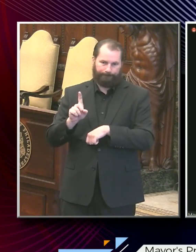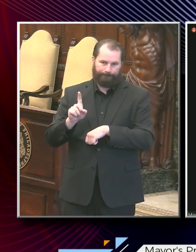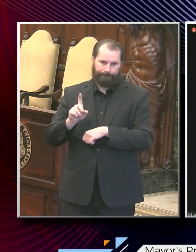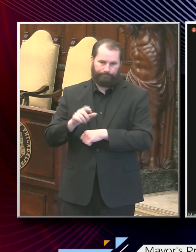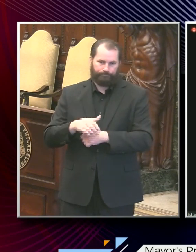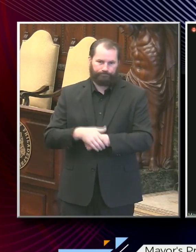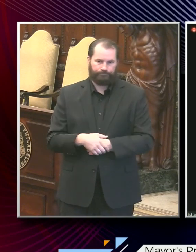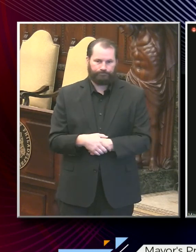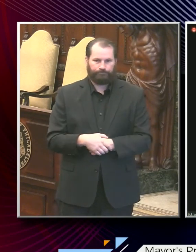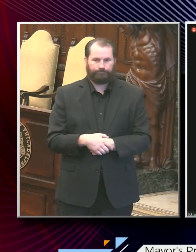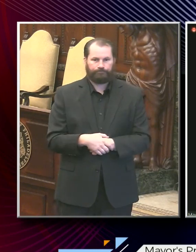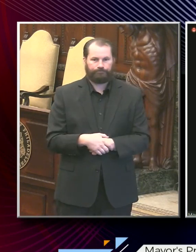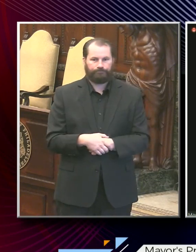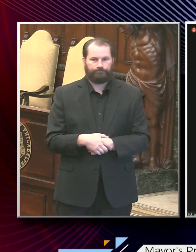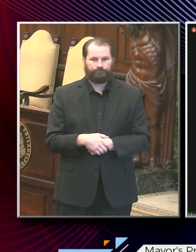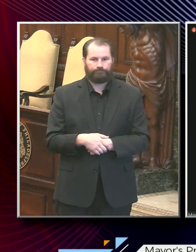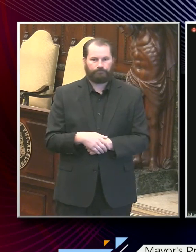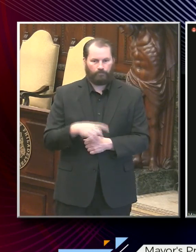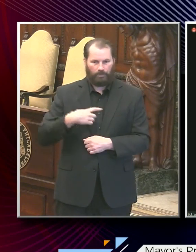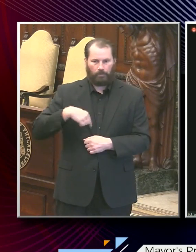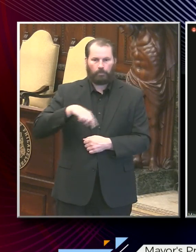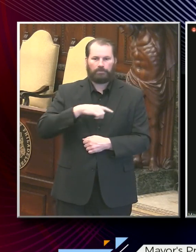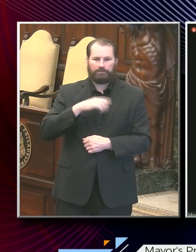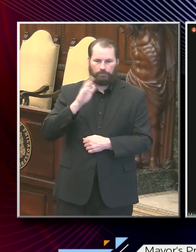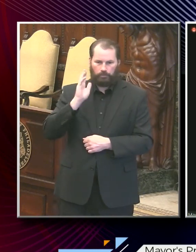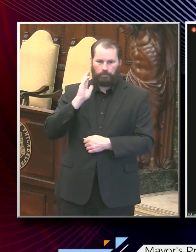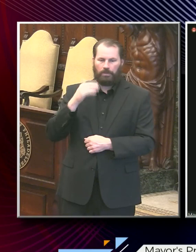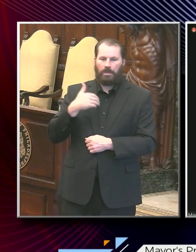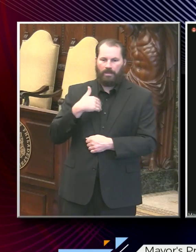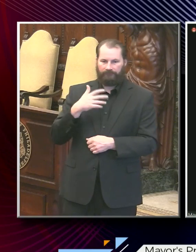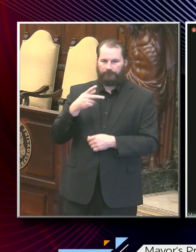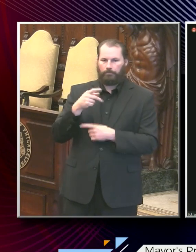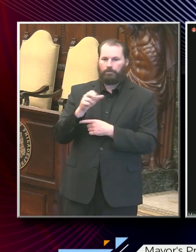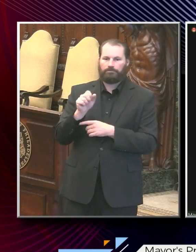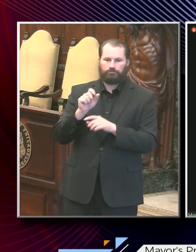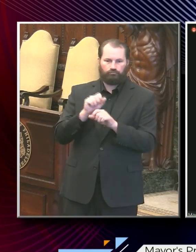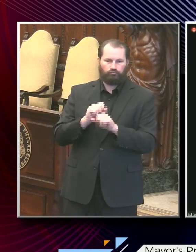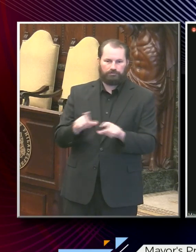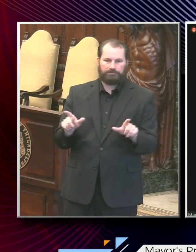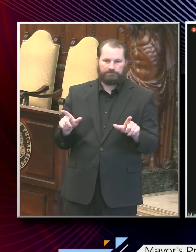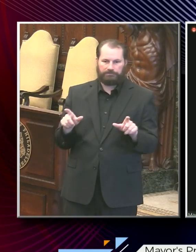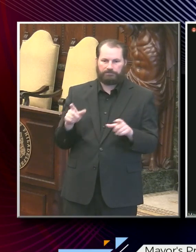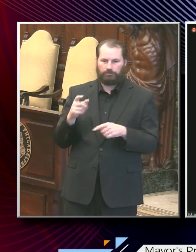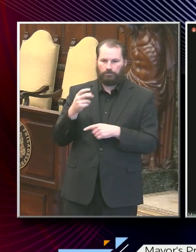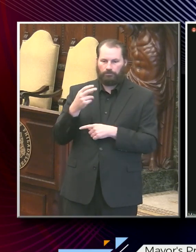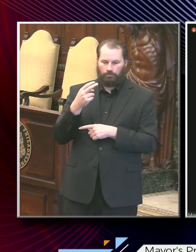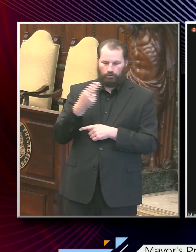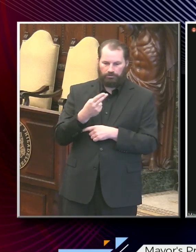p.m. We will issue press releases Wednesday, Thursday, and Friday. Thank you.